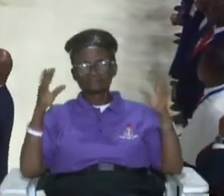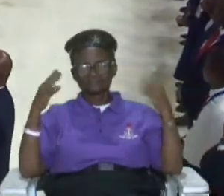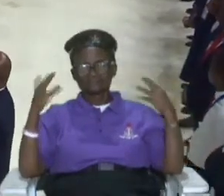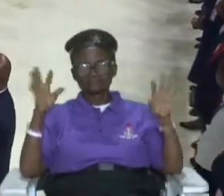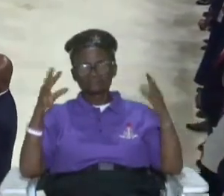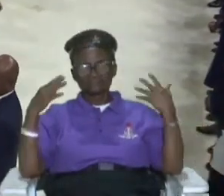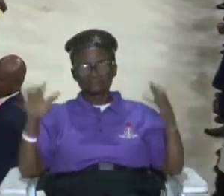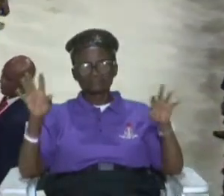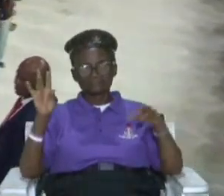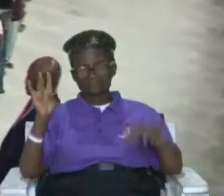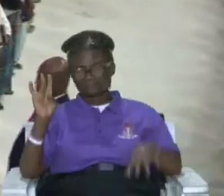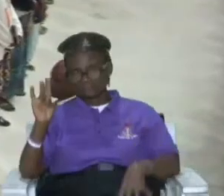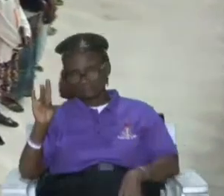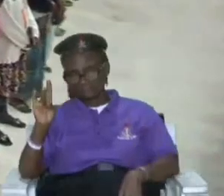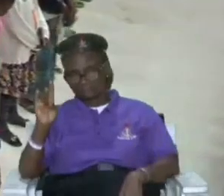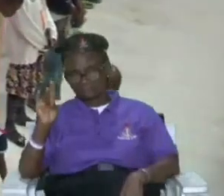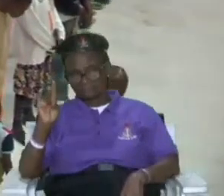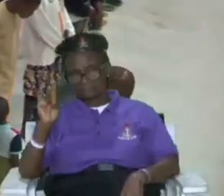Seven.